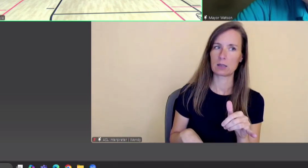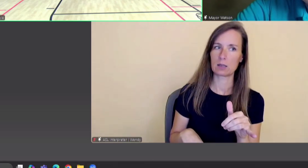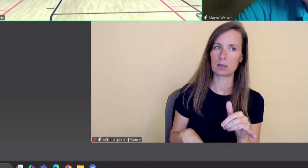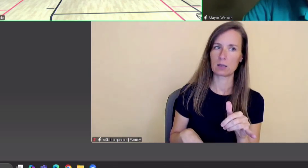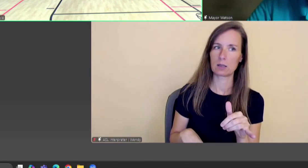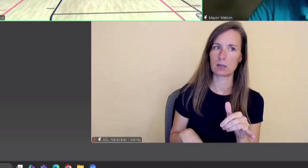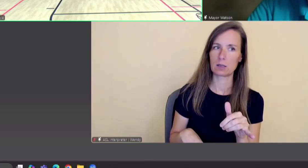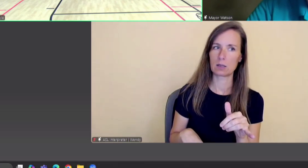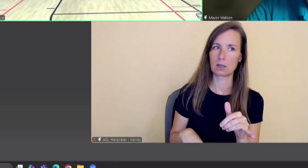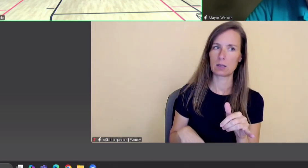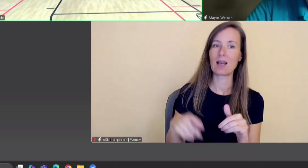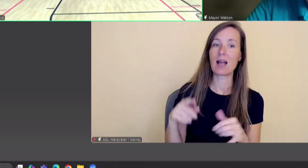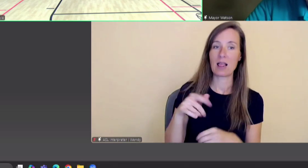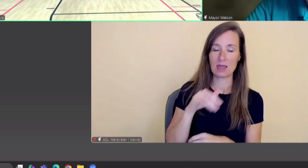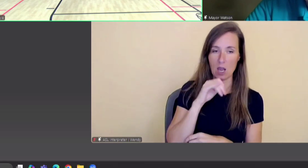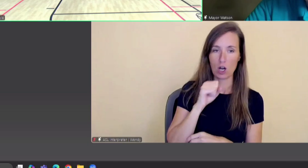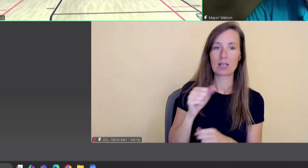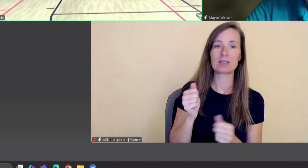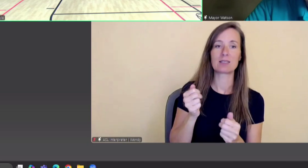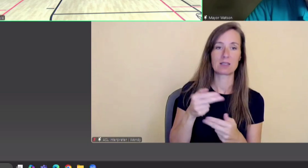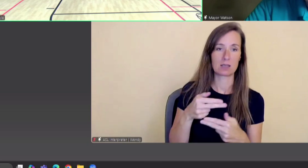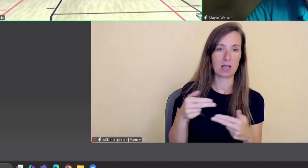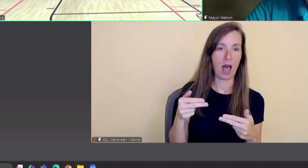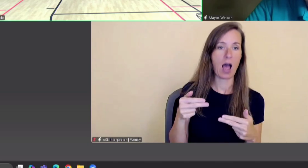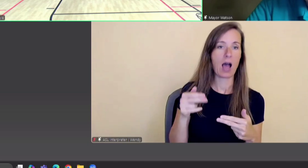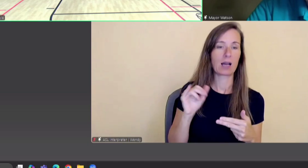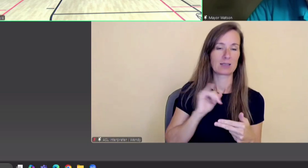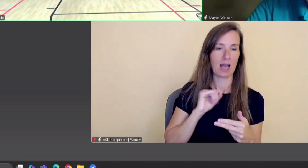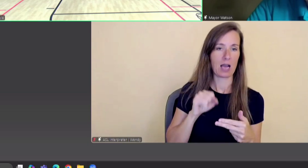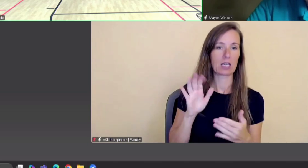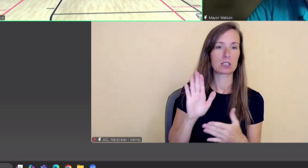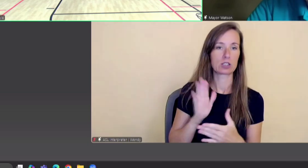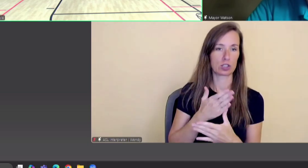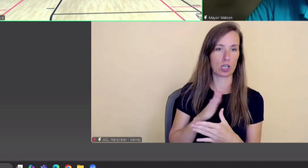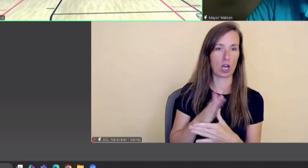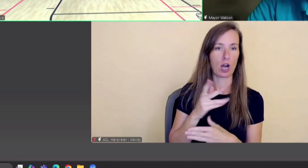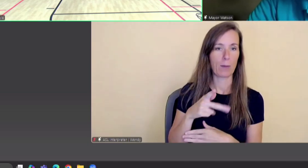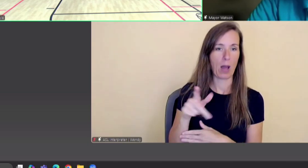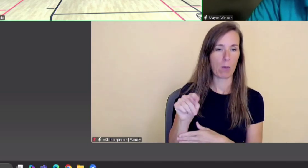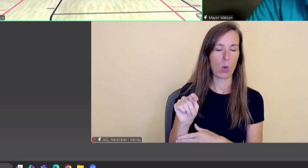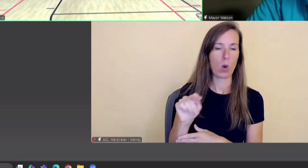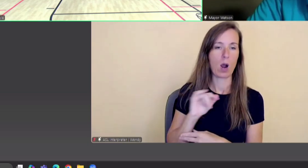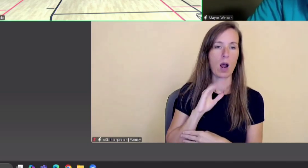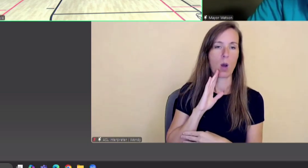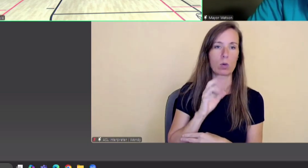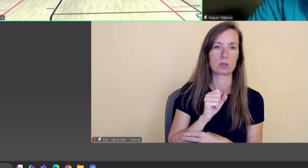there is a PowerPoint that I can share. So I'll get a copy of that.